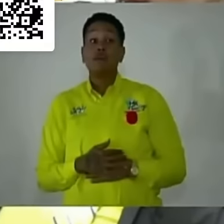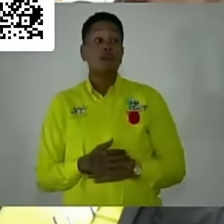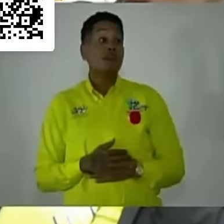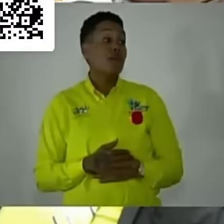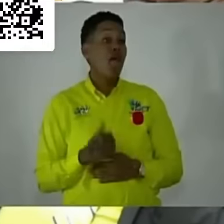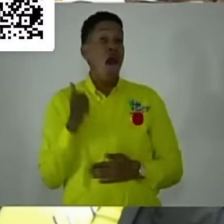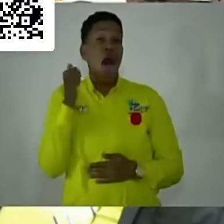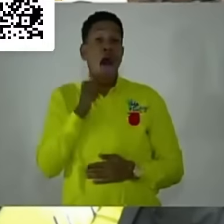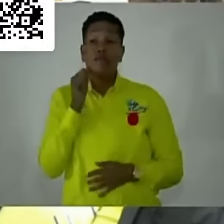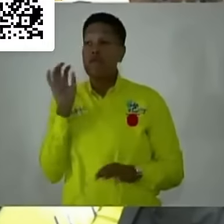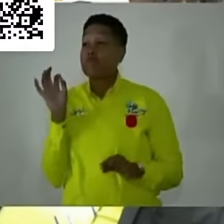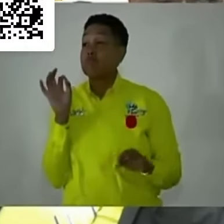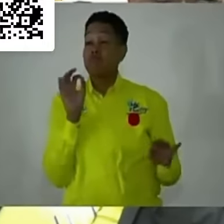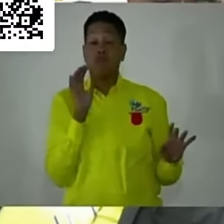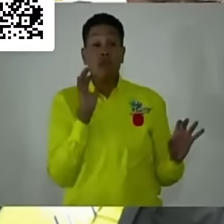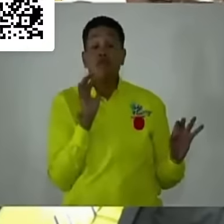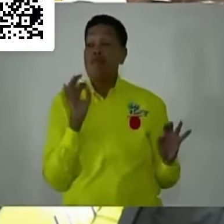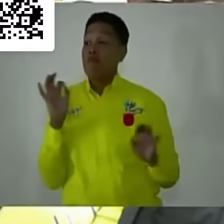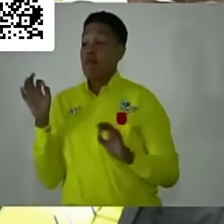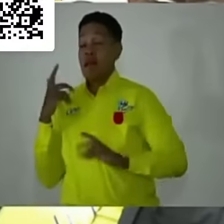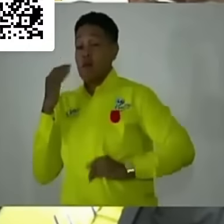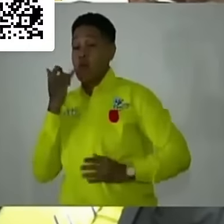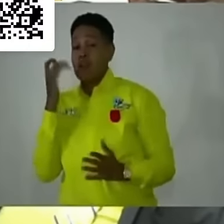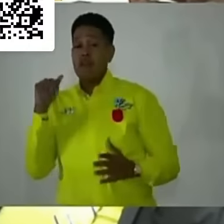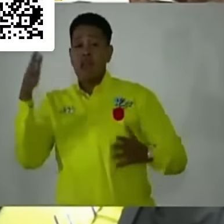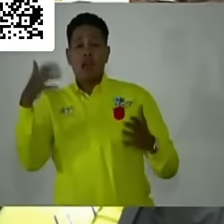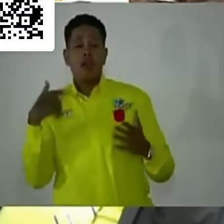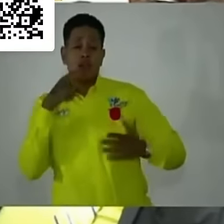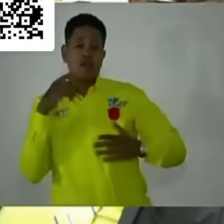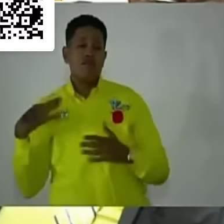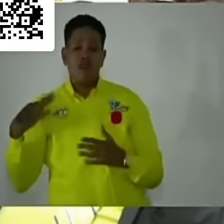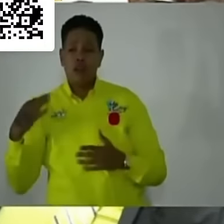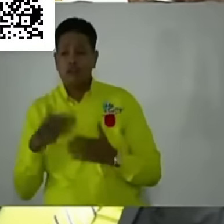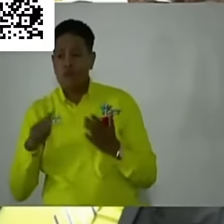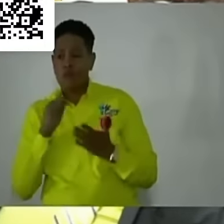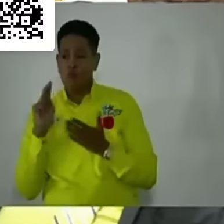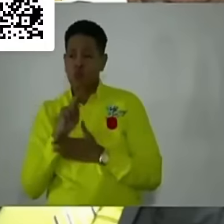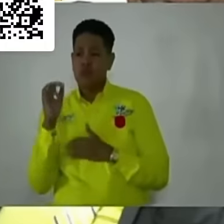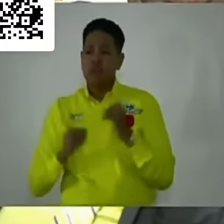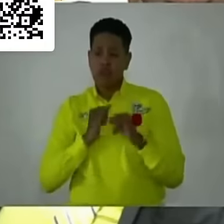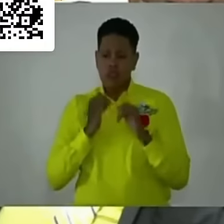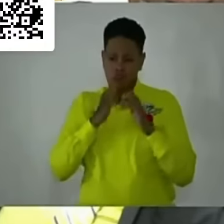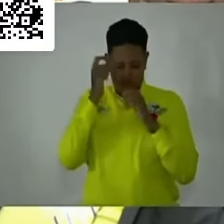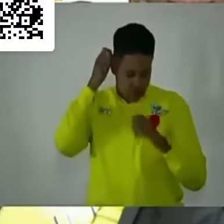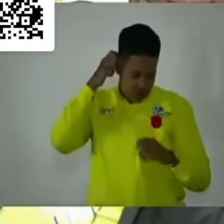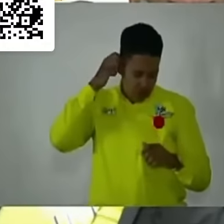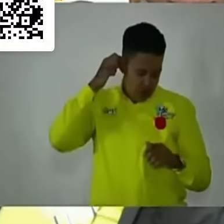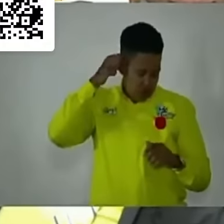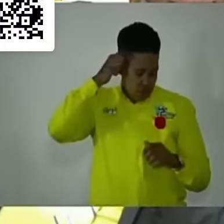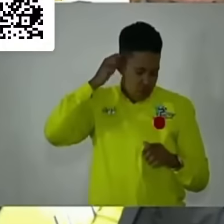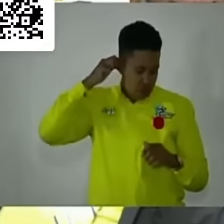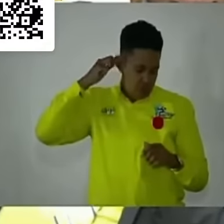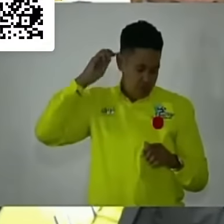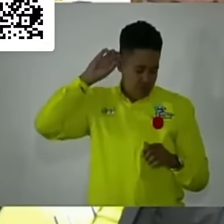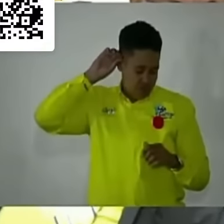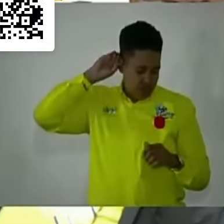am wondering if we cannot mobilize a group of volunteers from these tertiary institutions, some of the retired